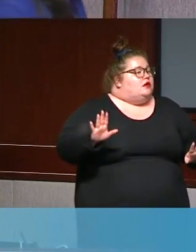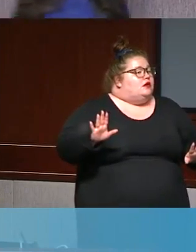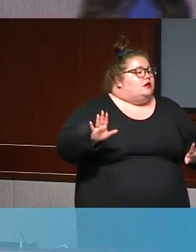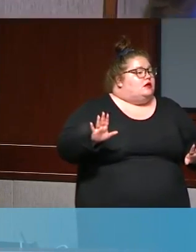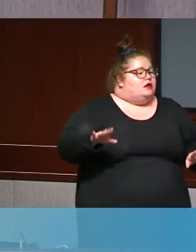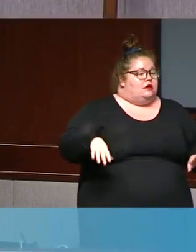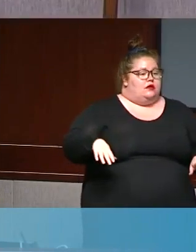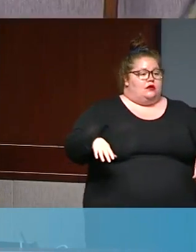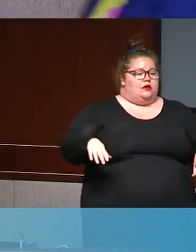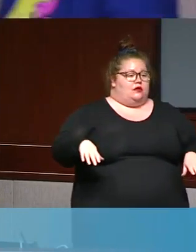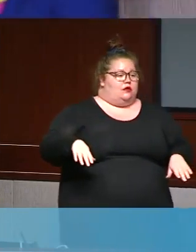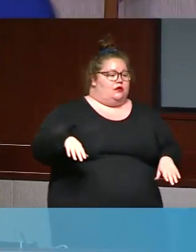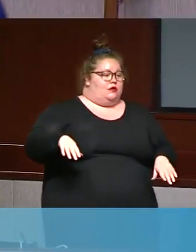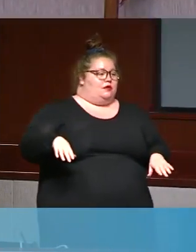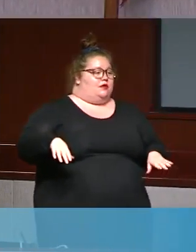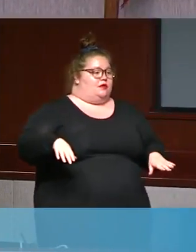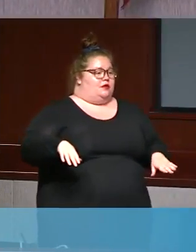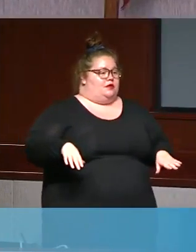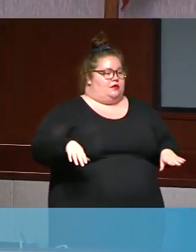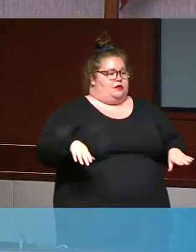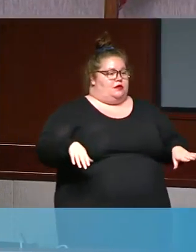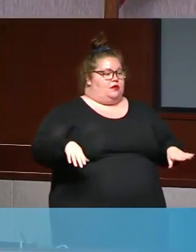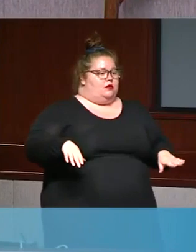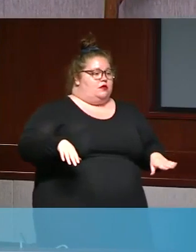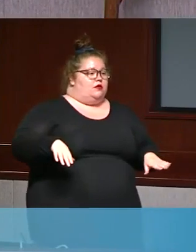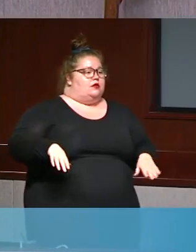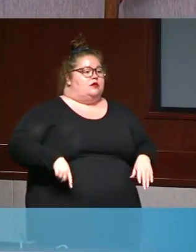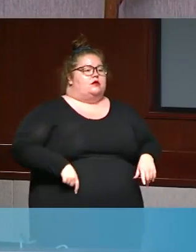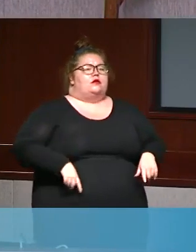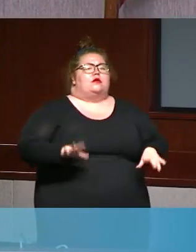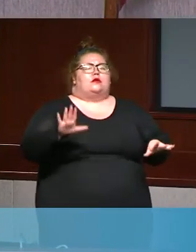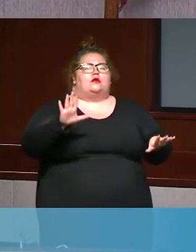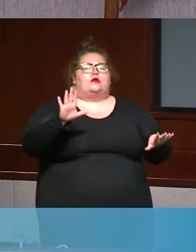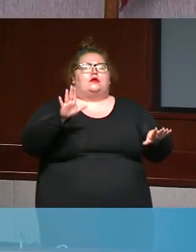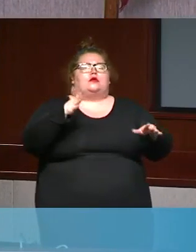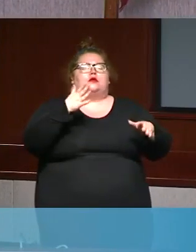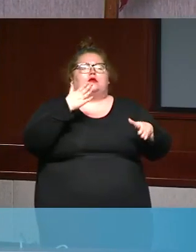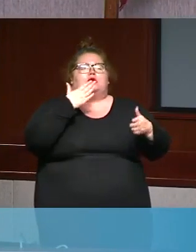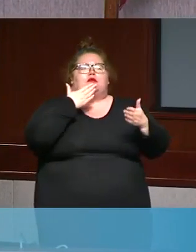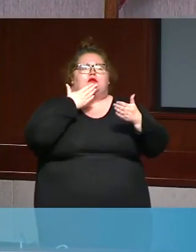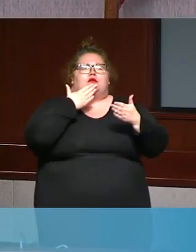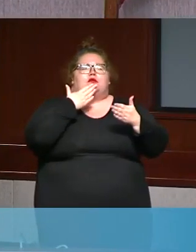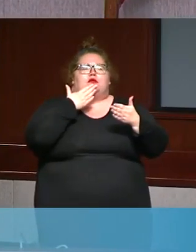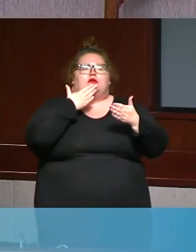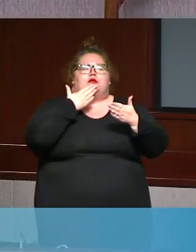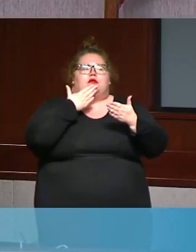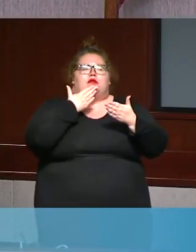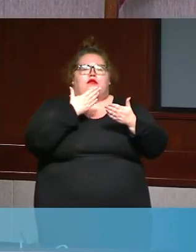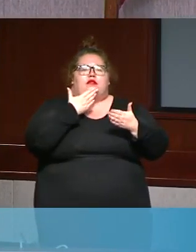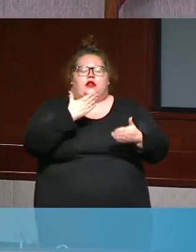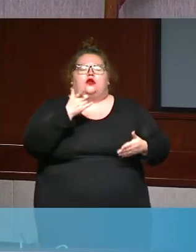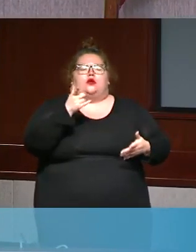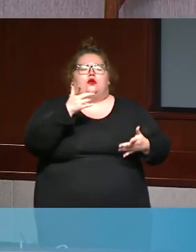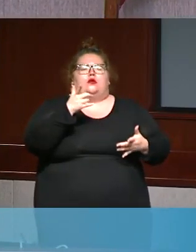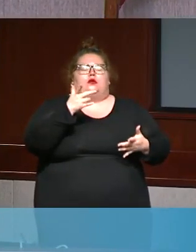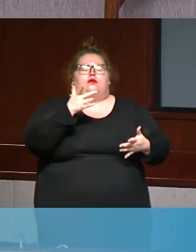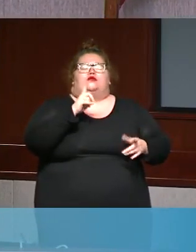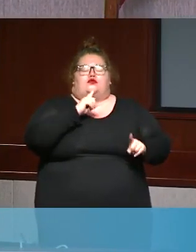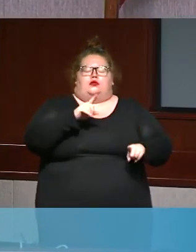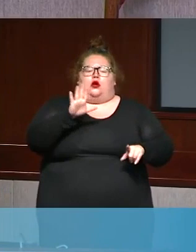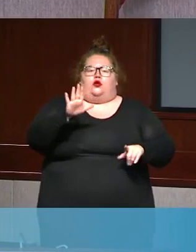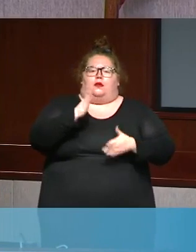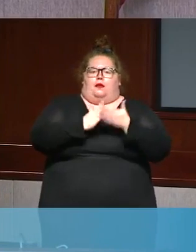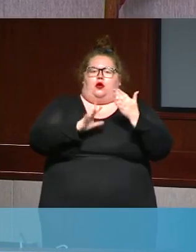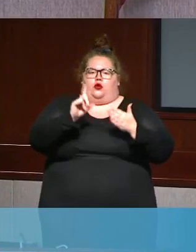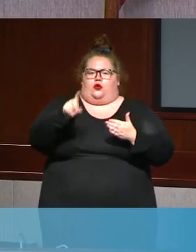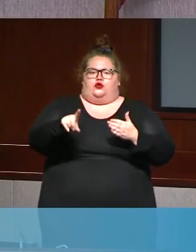the additional growth rate. Thank you. I apologize for not addressing that part of your question. There could be repercussions